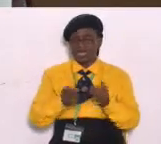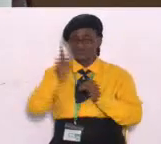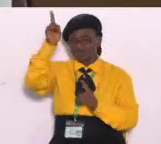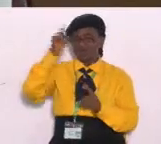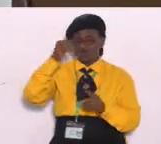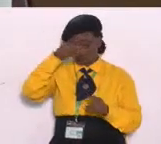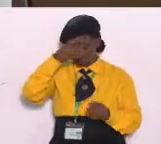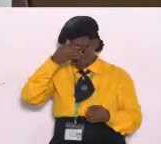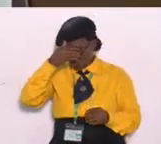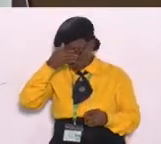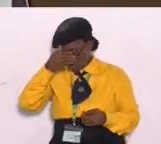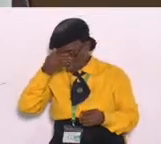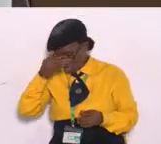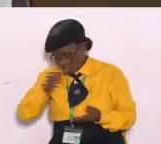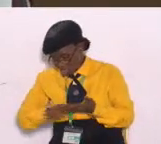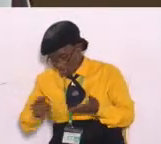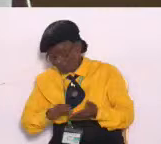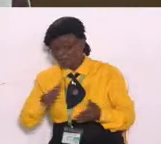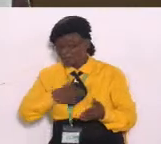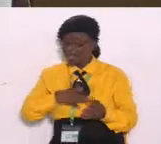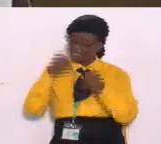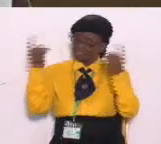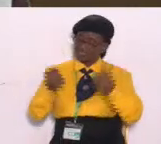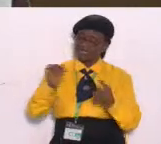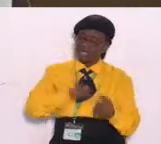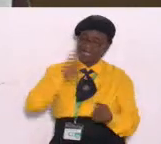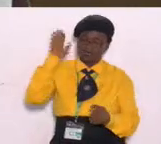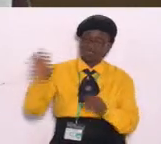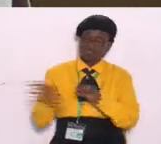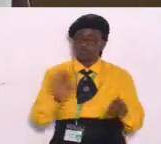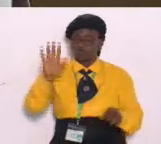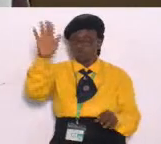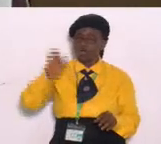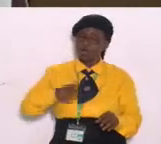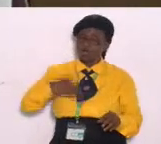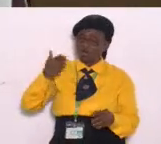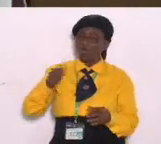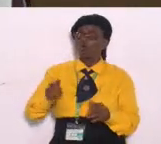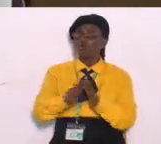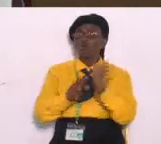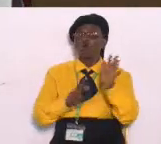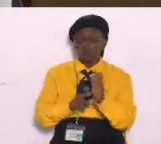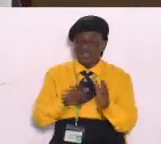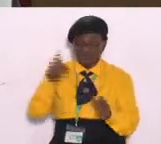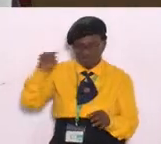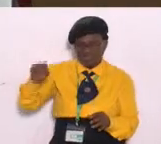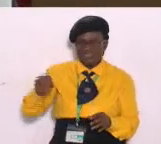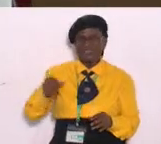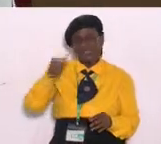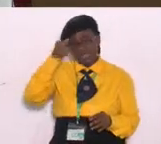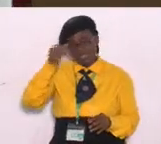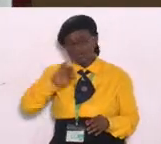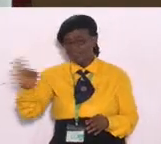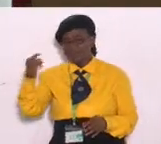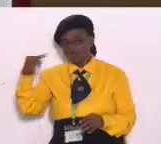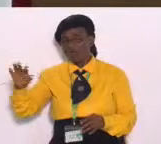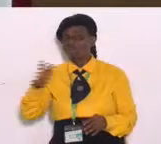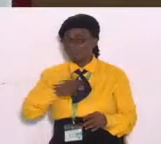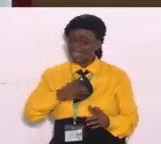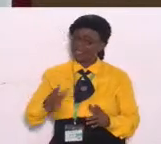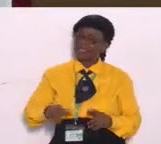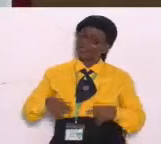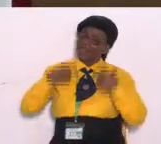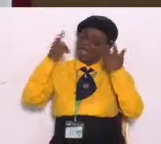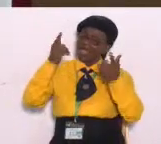sins, Lord. I will do your will for the rest of my life. Go ahead, talk to the Almighty God. And the rest of us, let's stretch our hands